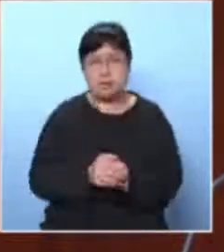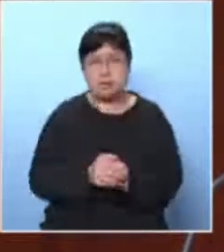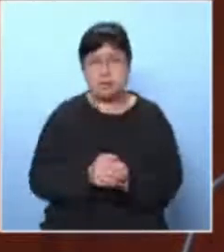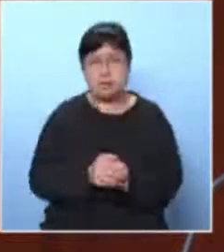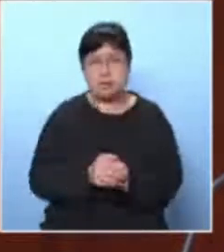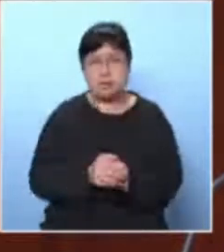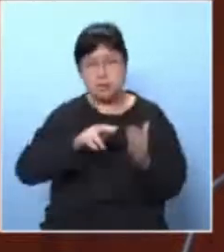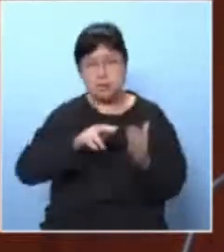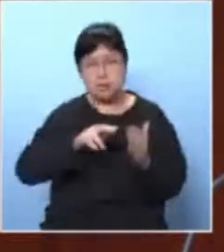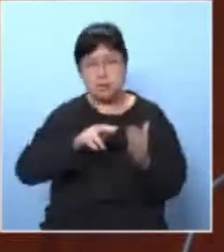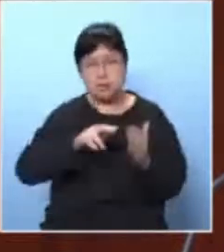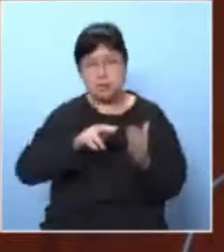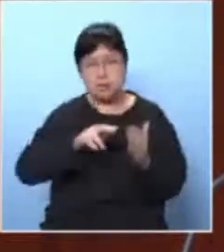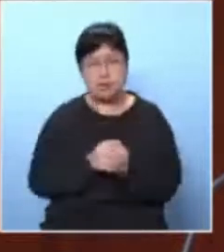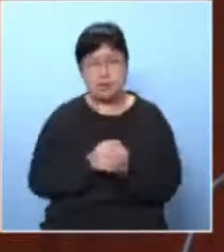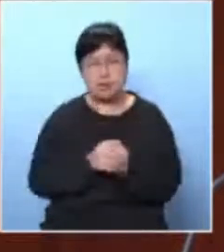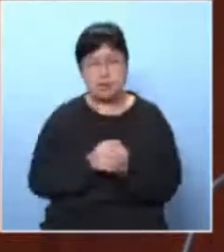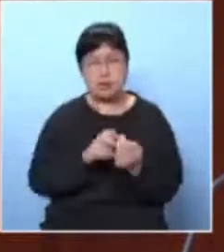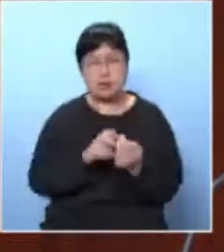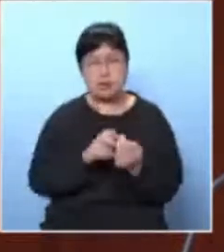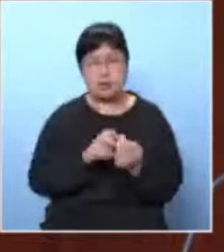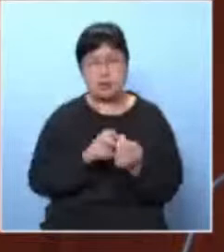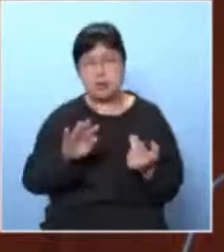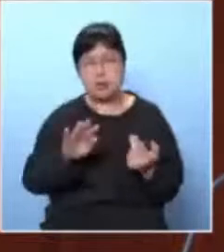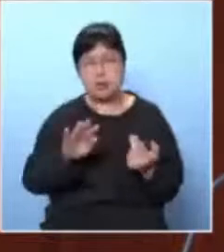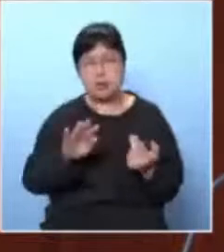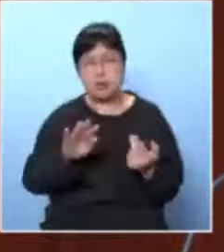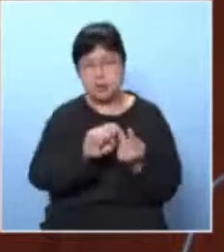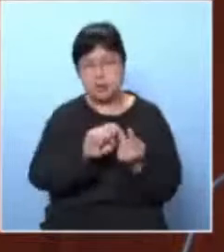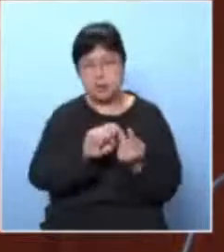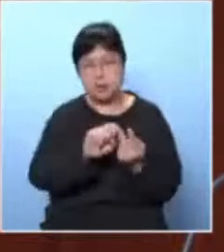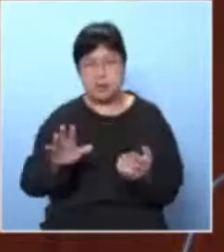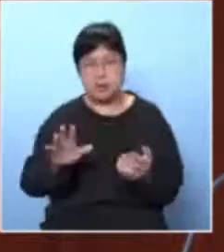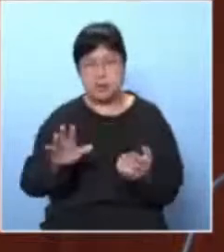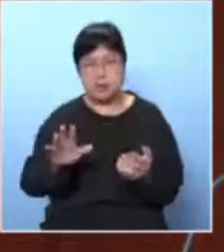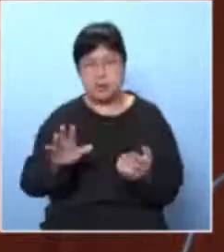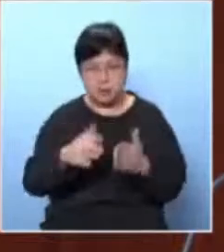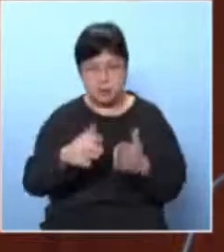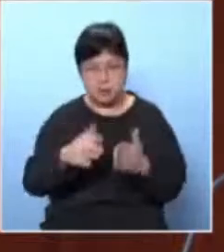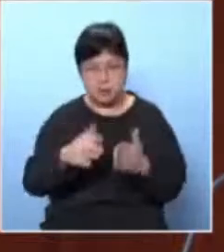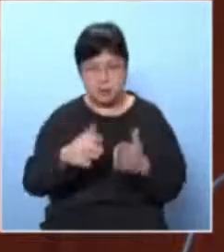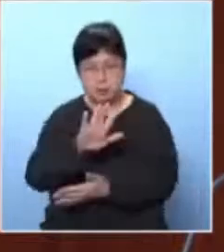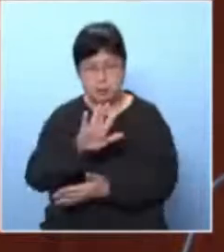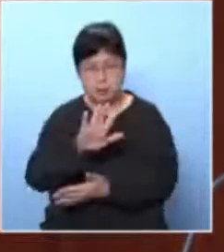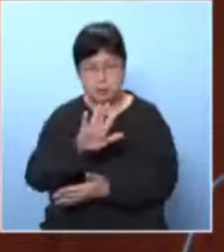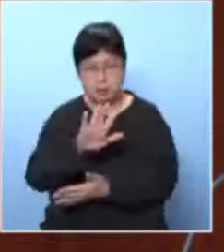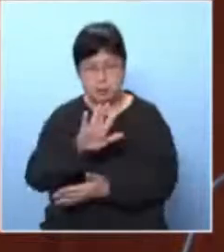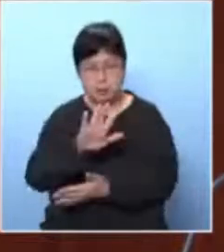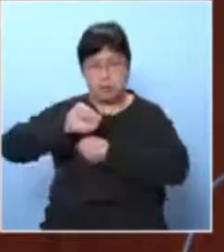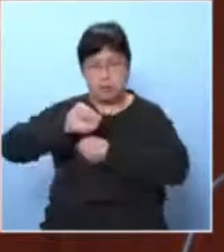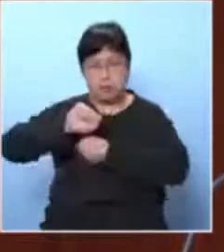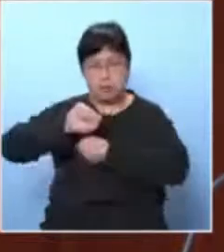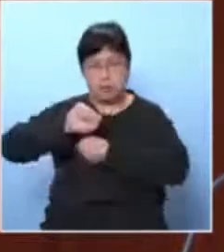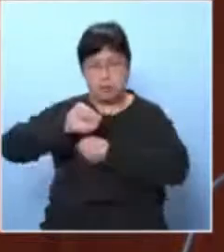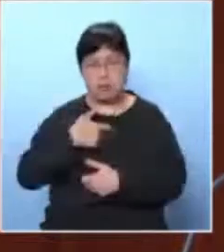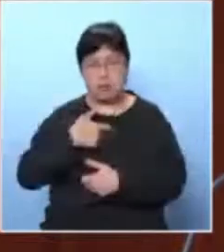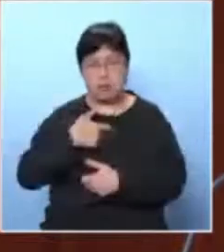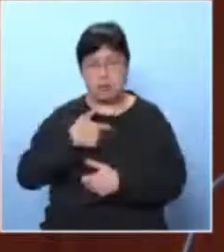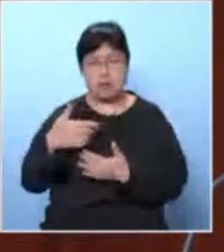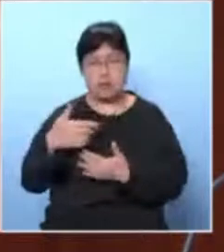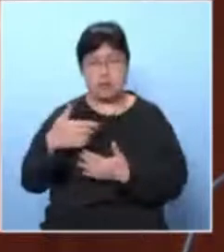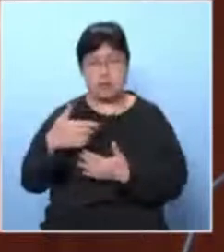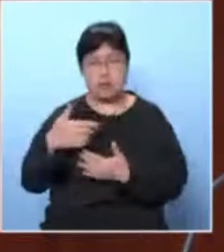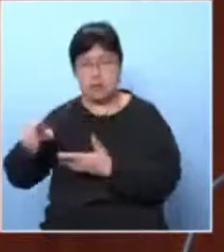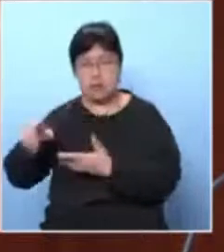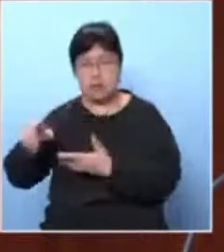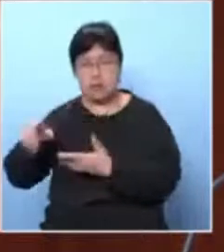years, from 2024 to 25 to 2028 to 29, the Hospital Authority will gradually increase the